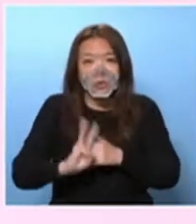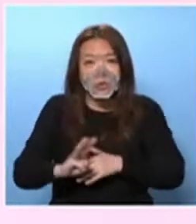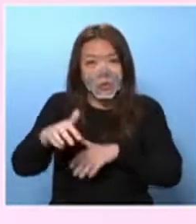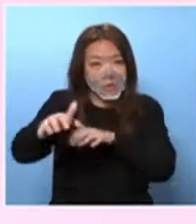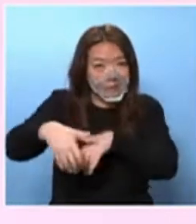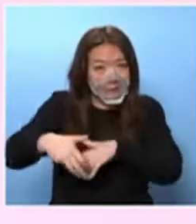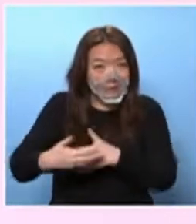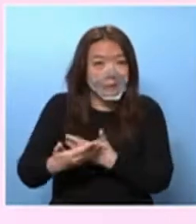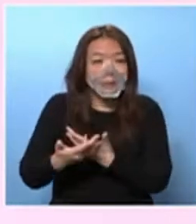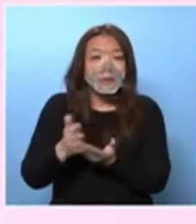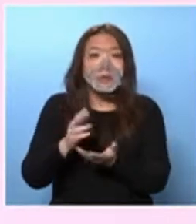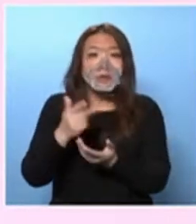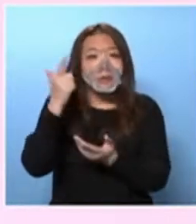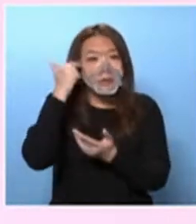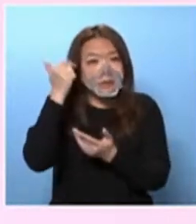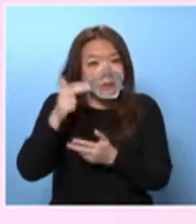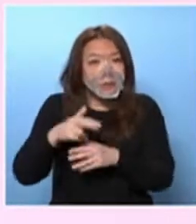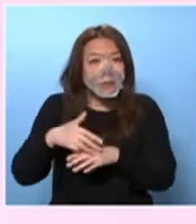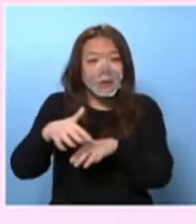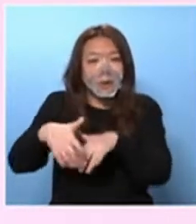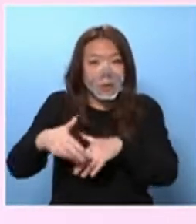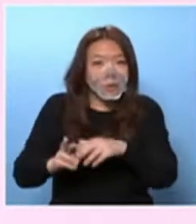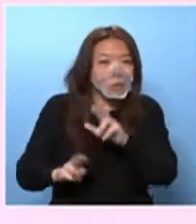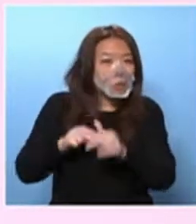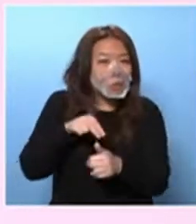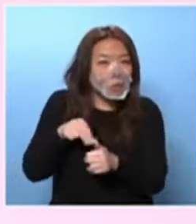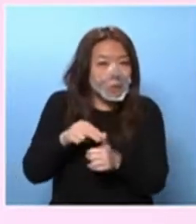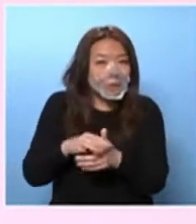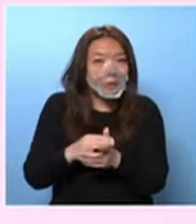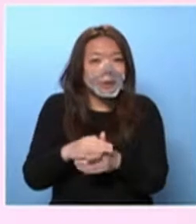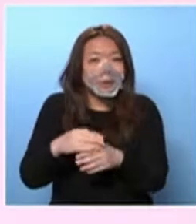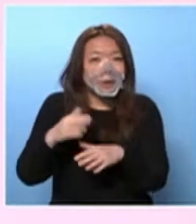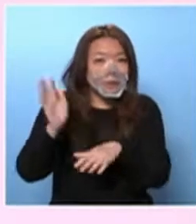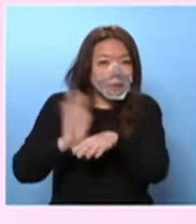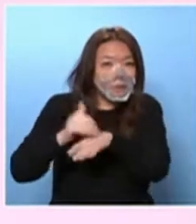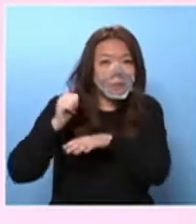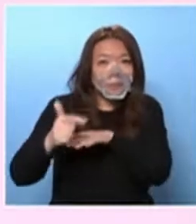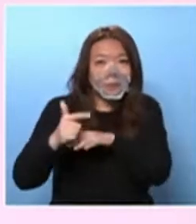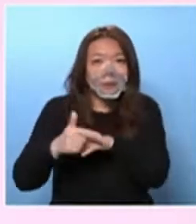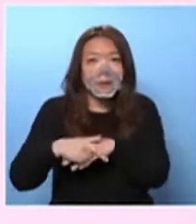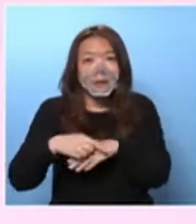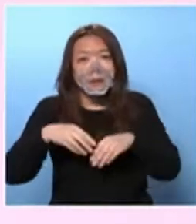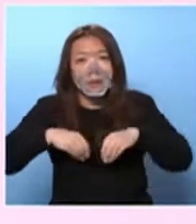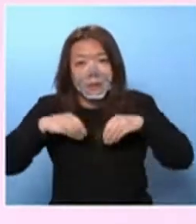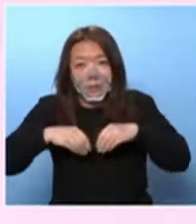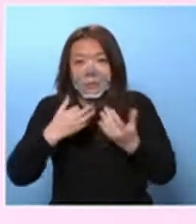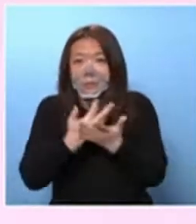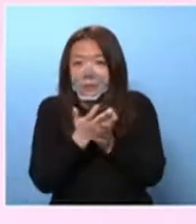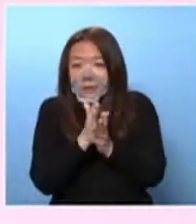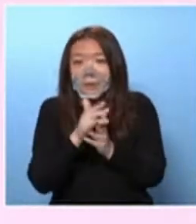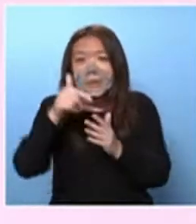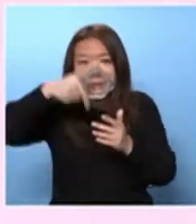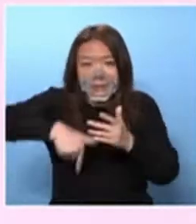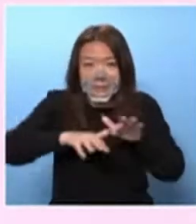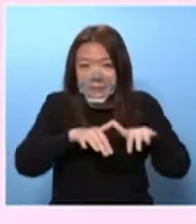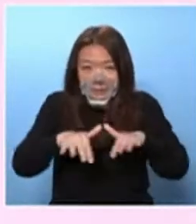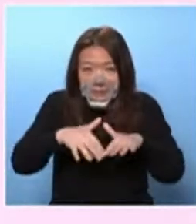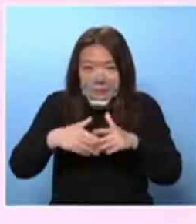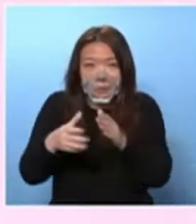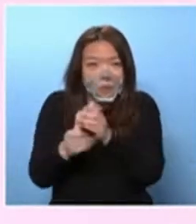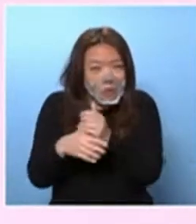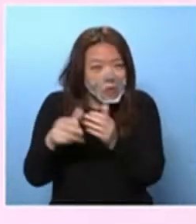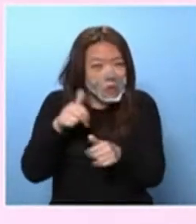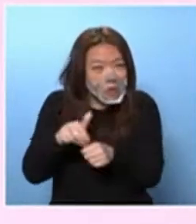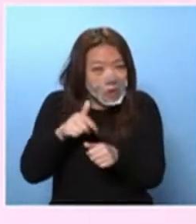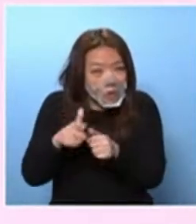the local agriculture and fisheries industry to adopt new technologies such as hydroponic technology, smart farm